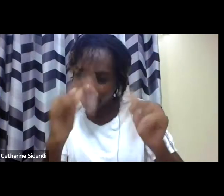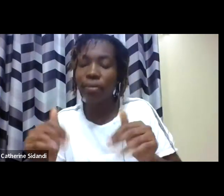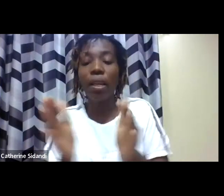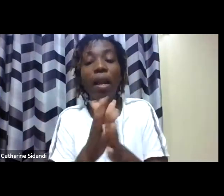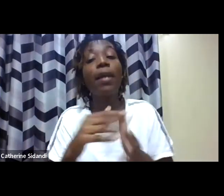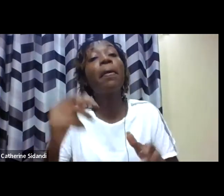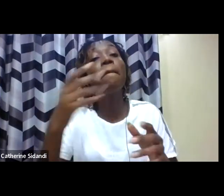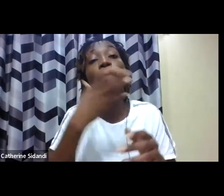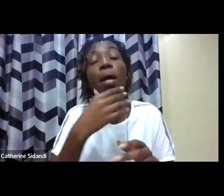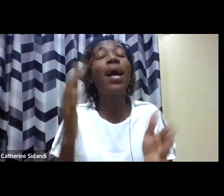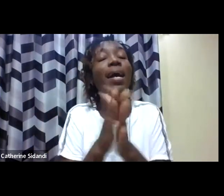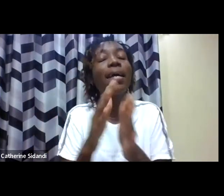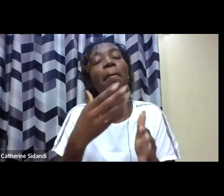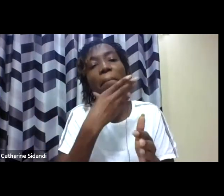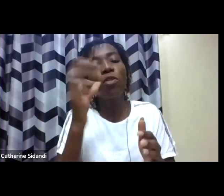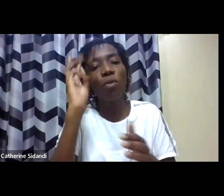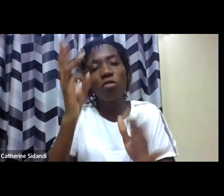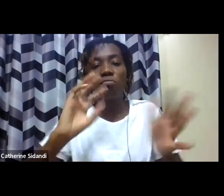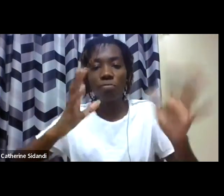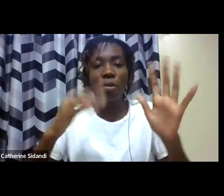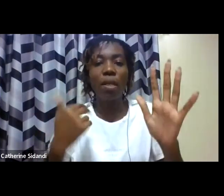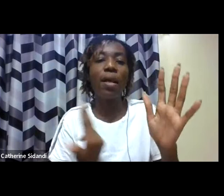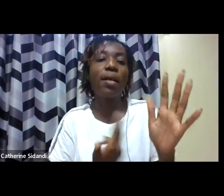to cheer us. We need